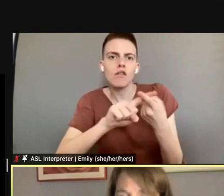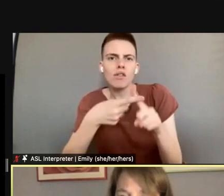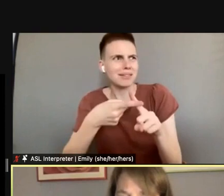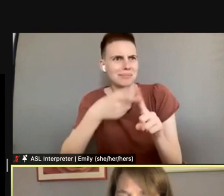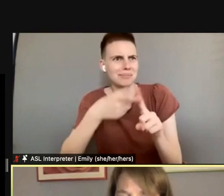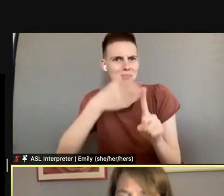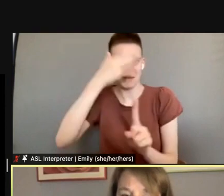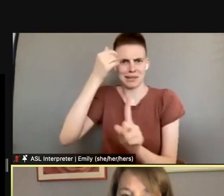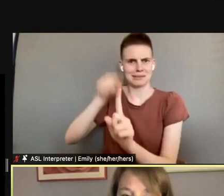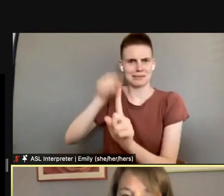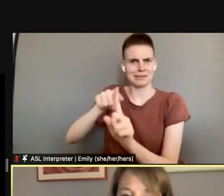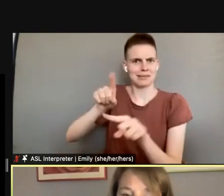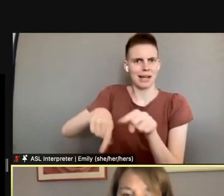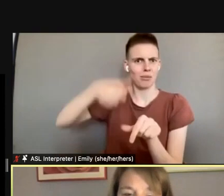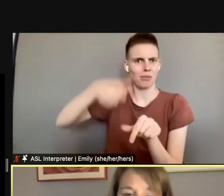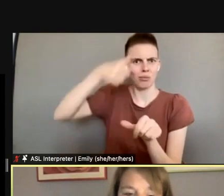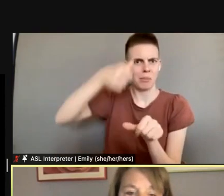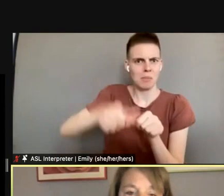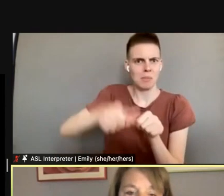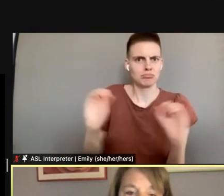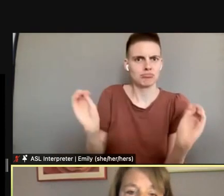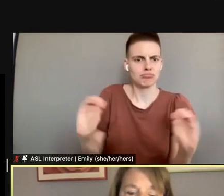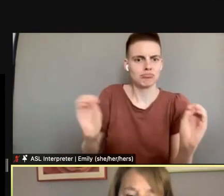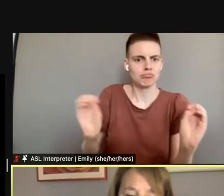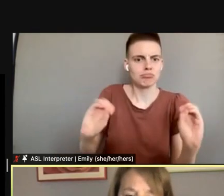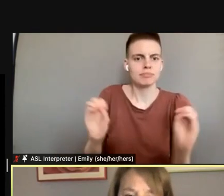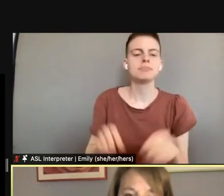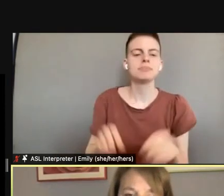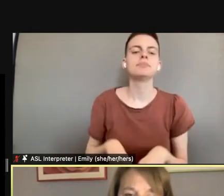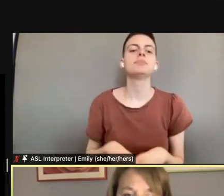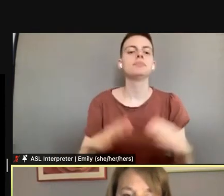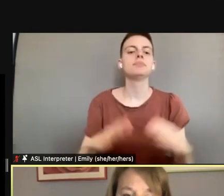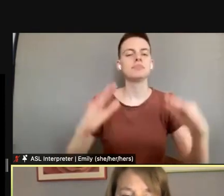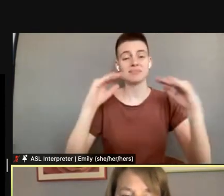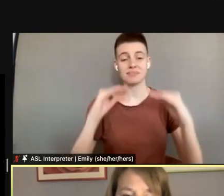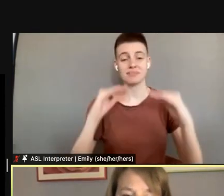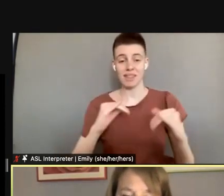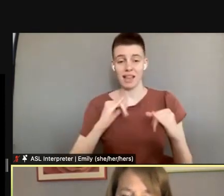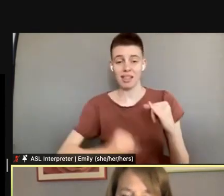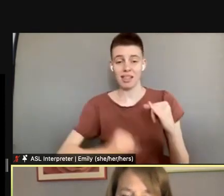having a good reason to imitate. So